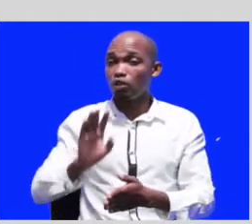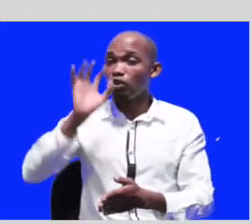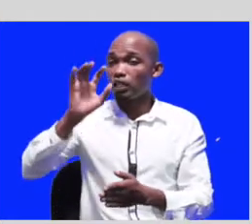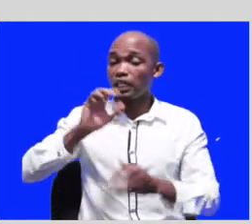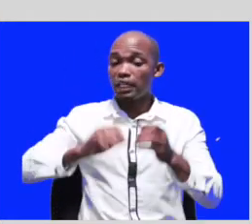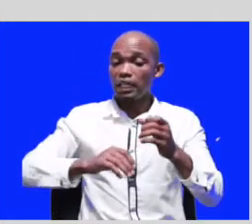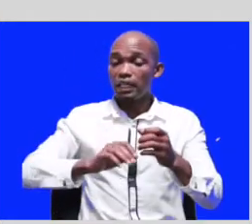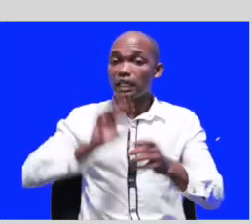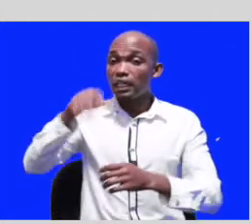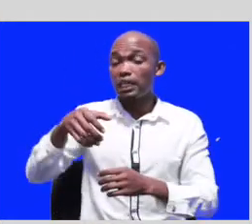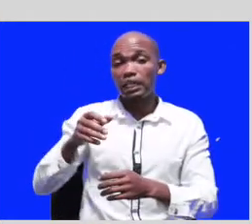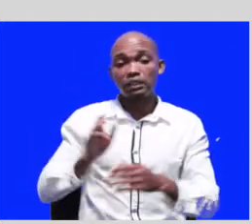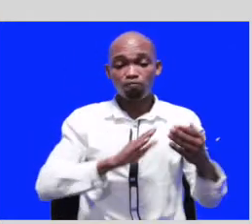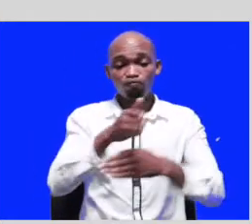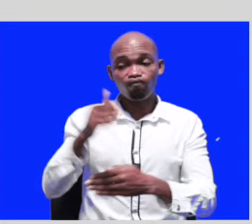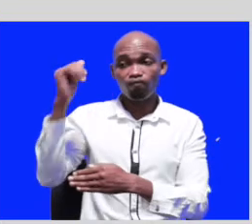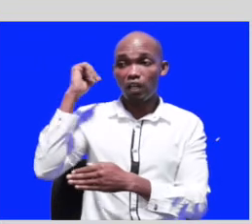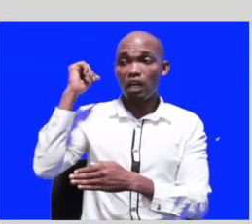been expanding and cooling.